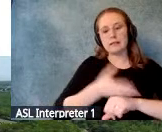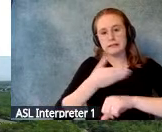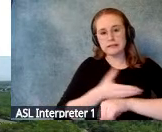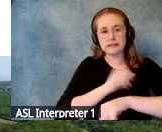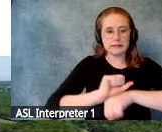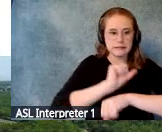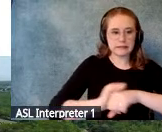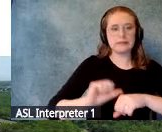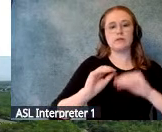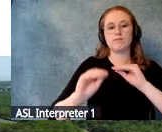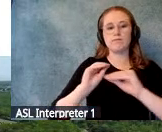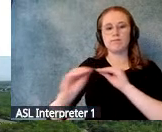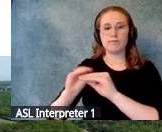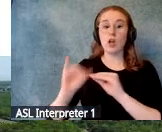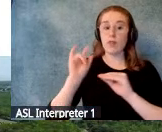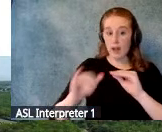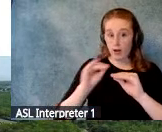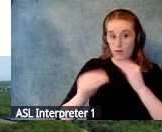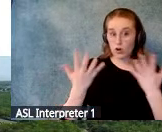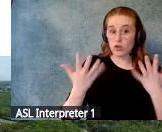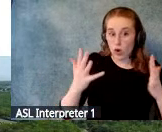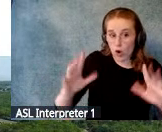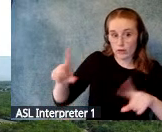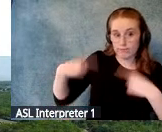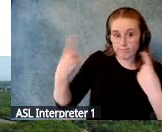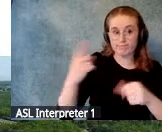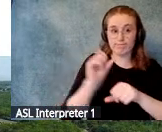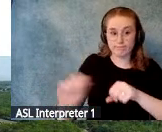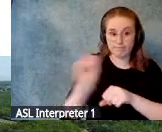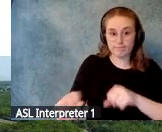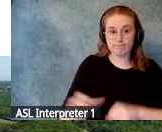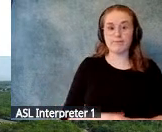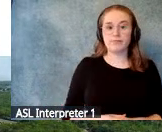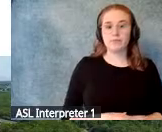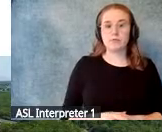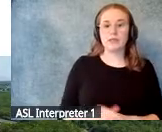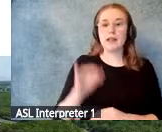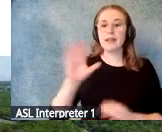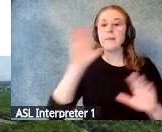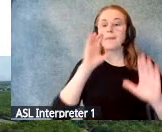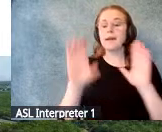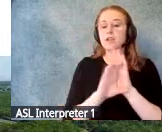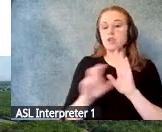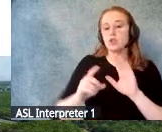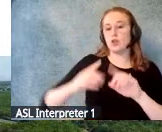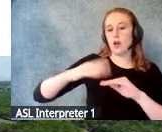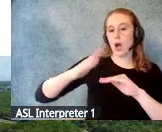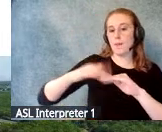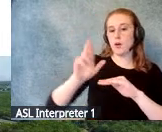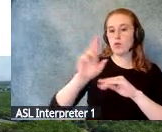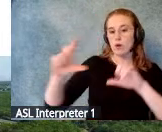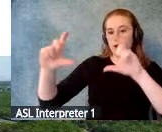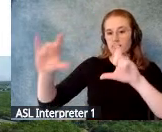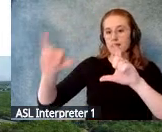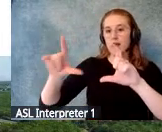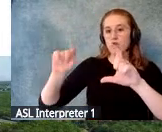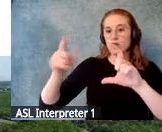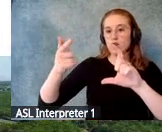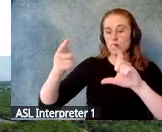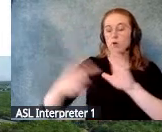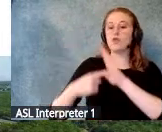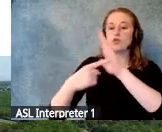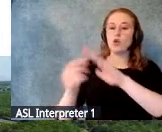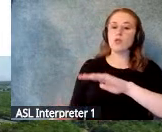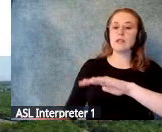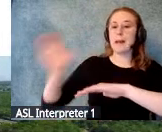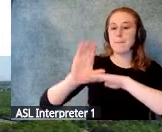efforts. Those efforts are currently underway. The image in the upper right-hand corner from 2021 shows the above-ground storage